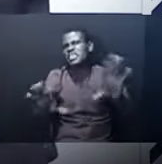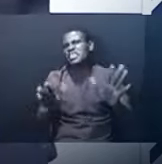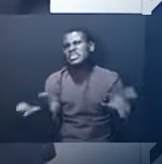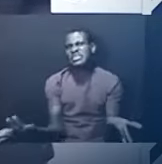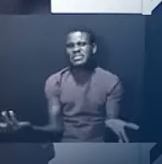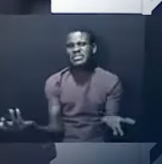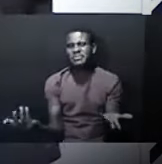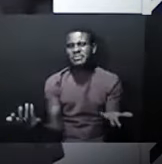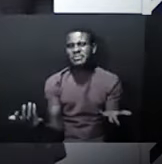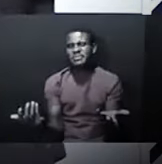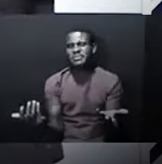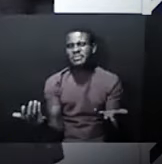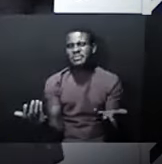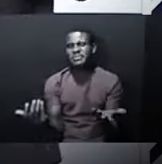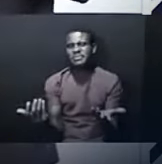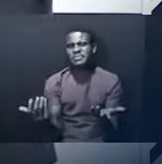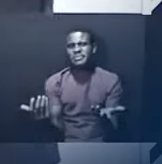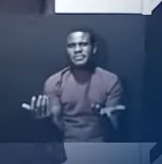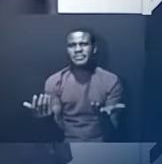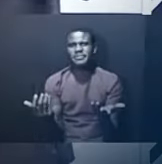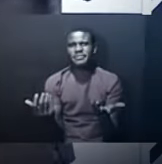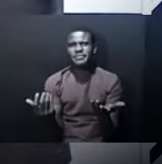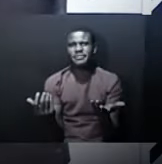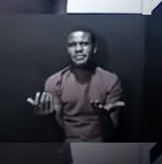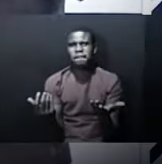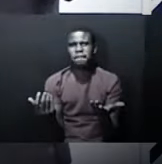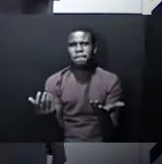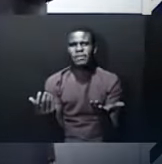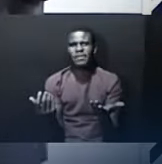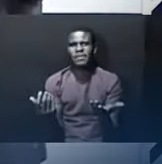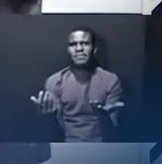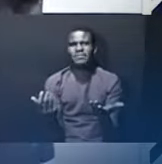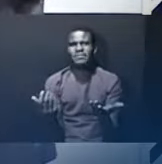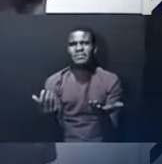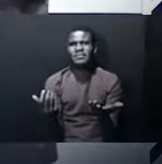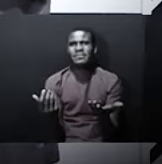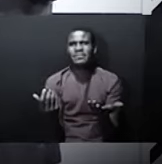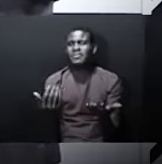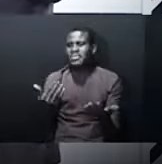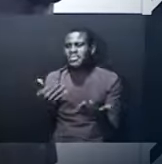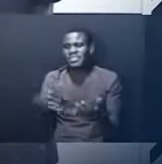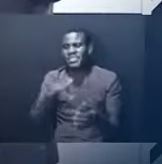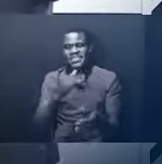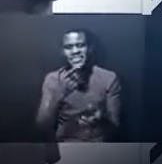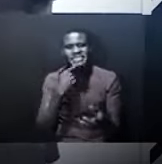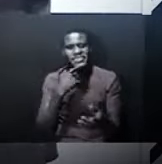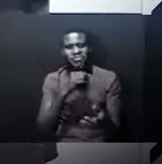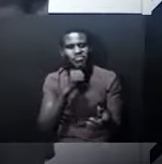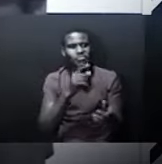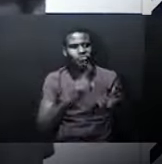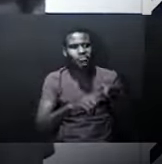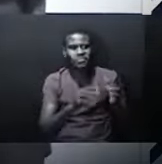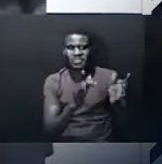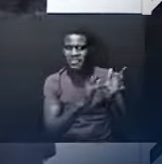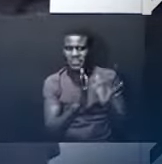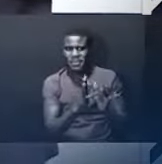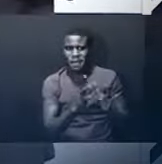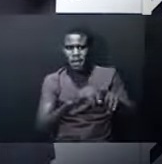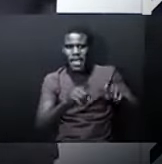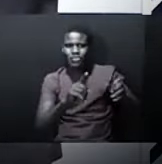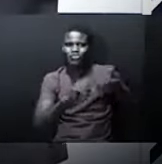ewu. Now they said this not to Jesus, but they said it to